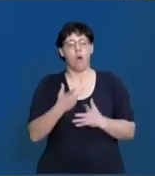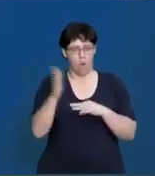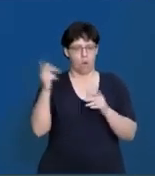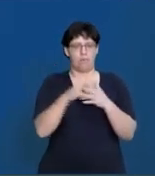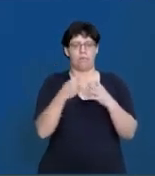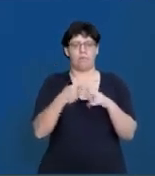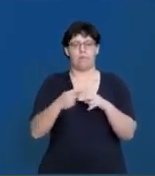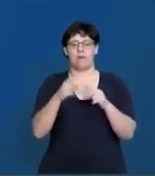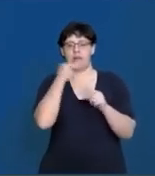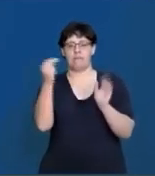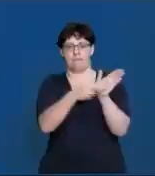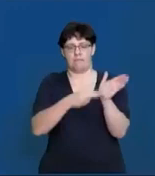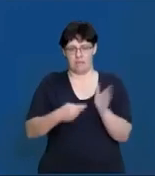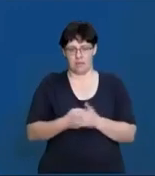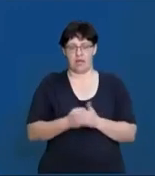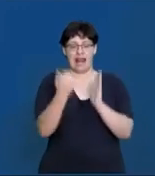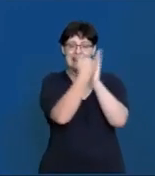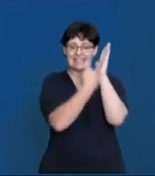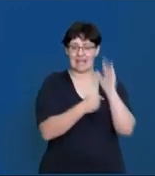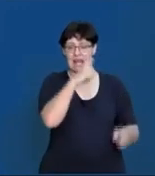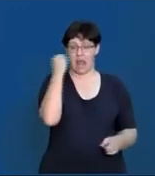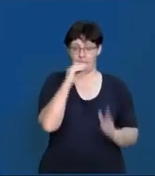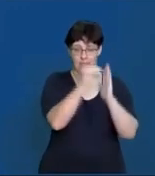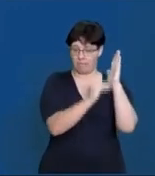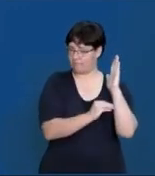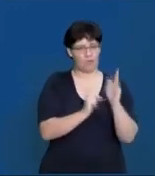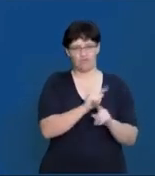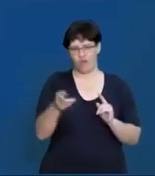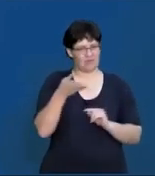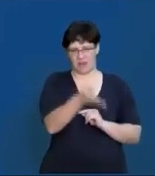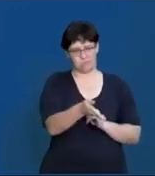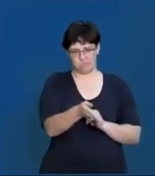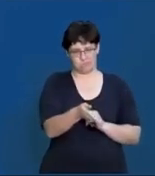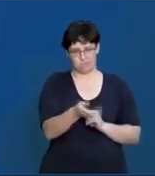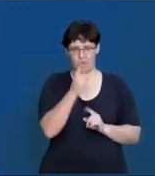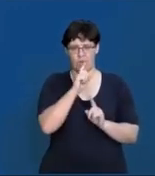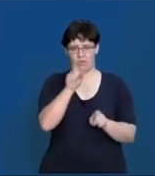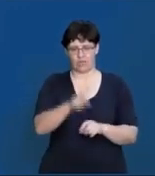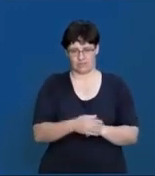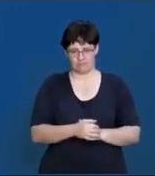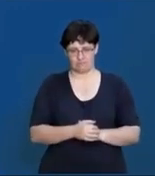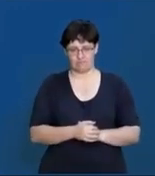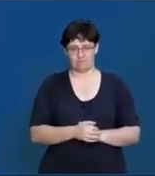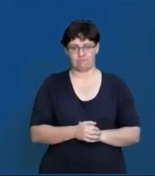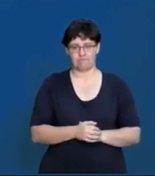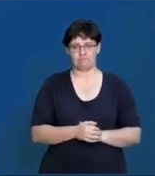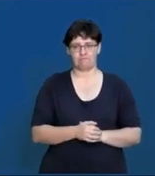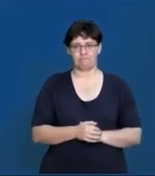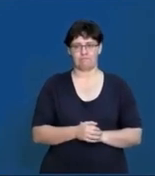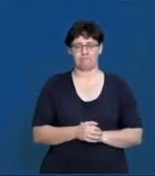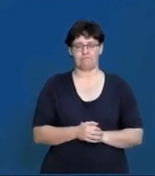are fully labeled appropriately. Listing or naming is not encouraged for this type